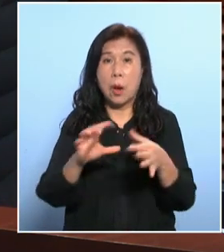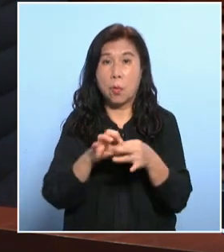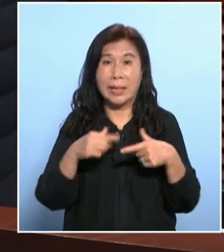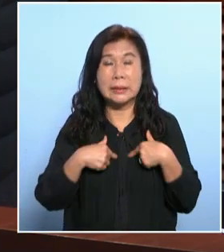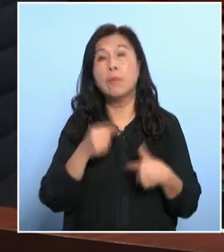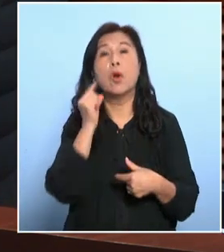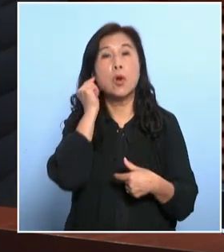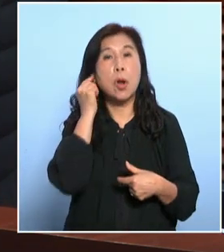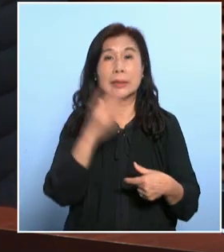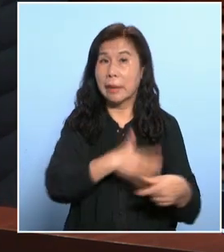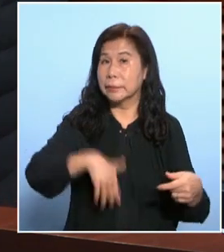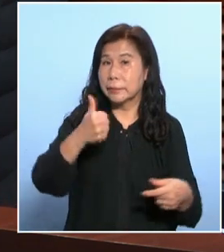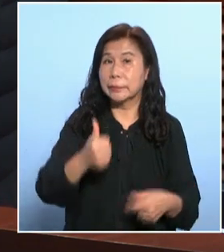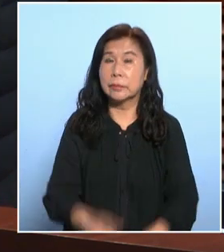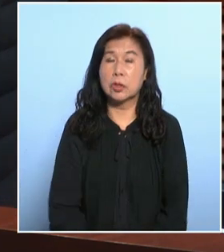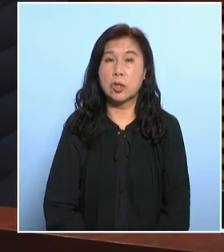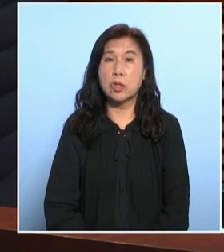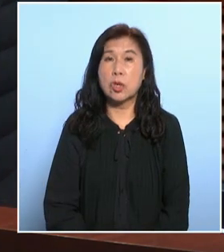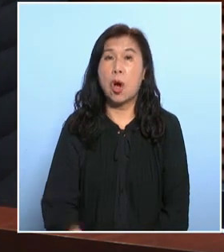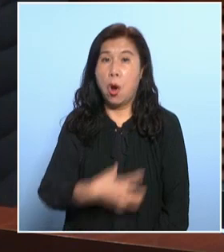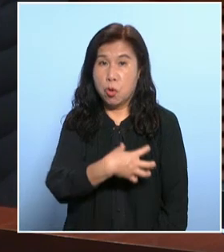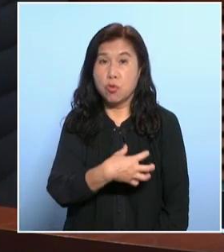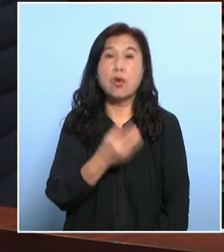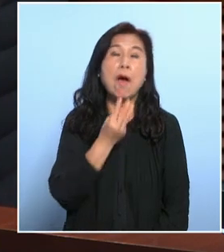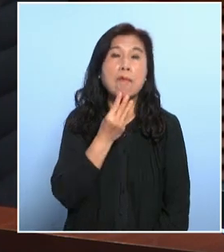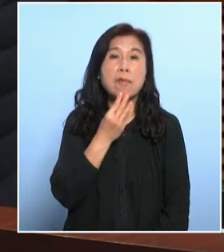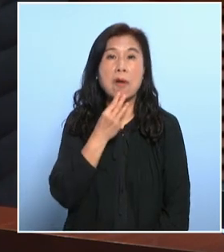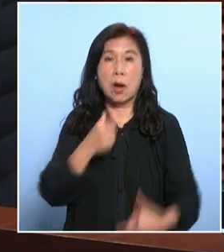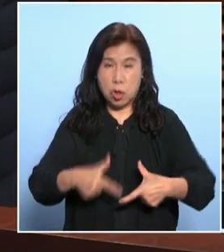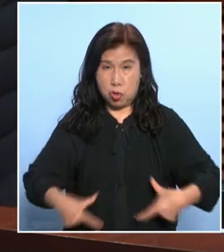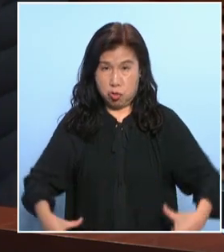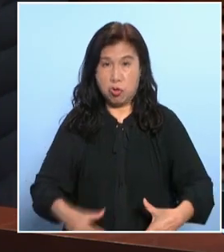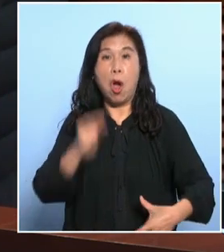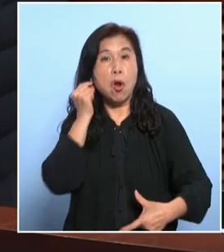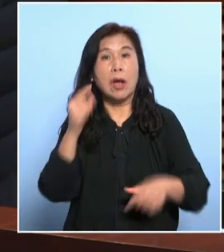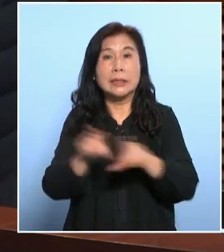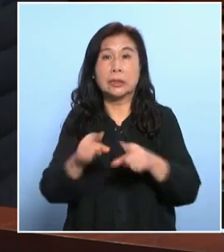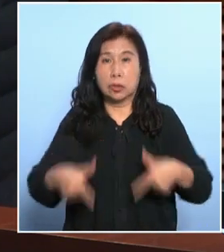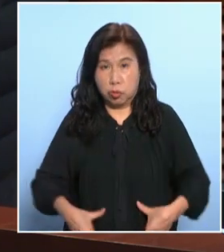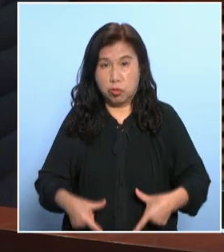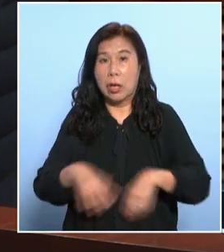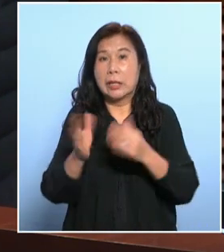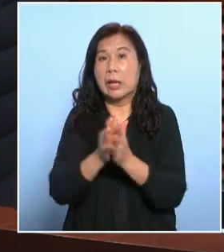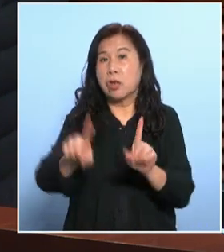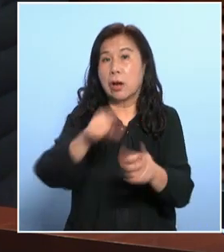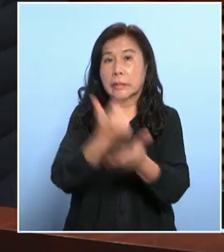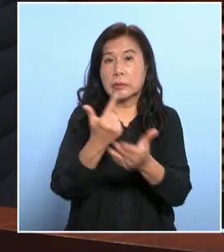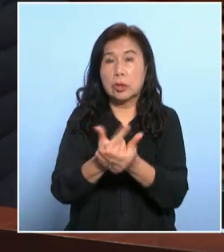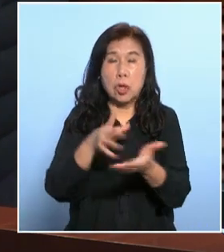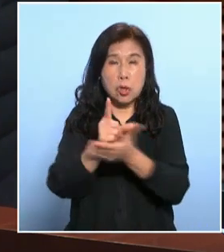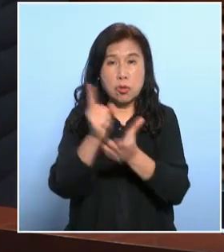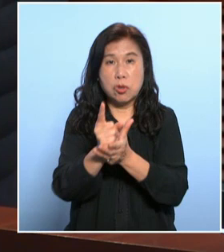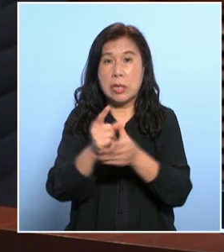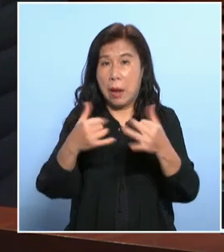the timetable. Chair, are also concerned women's health. There's been an increase in terms of the cases